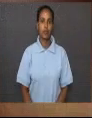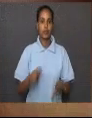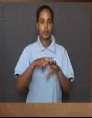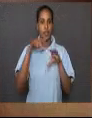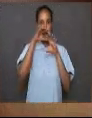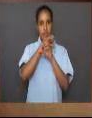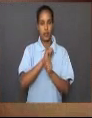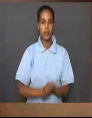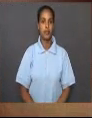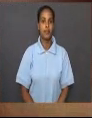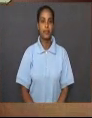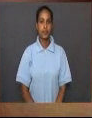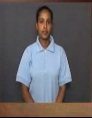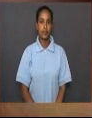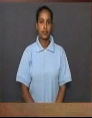Time's up.